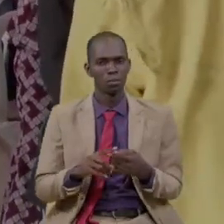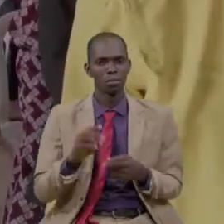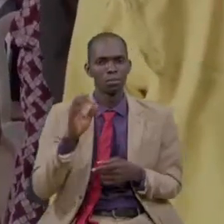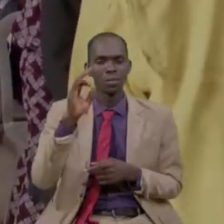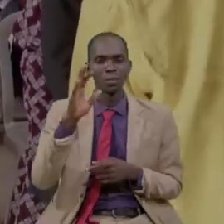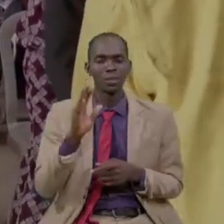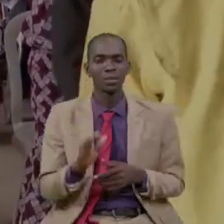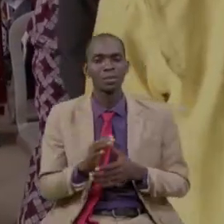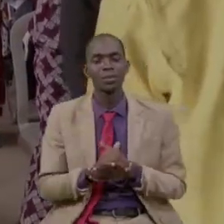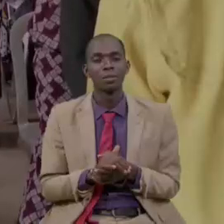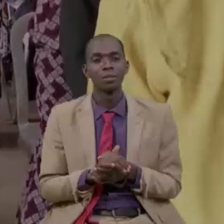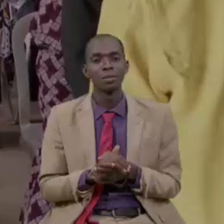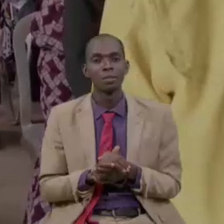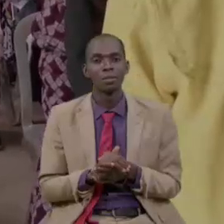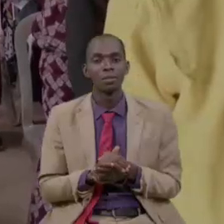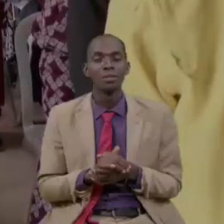to teach,